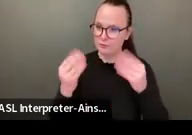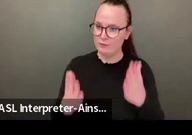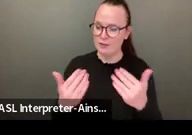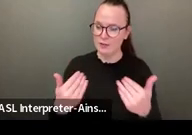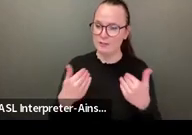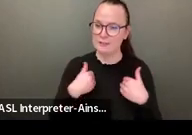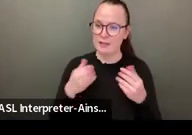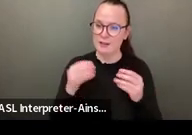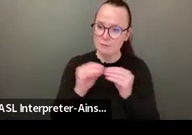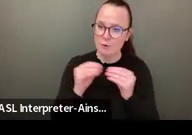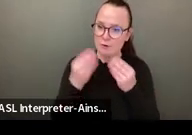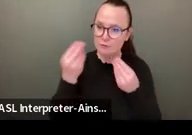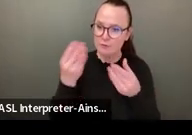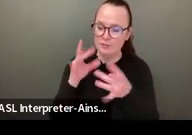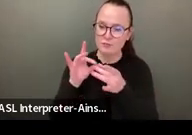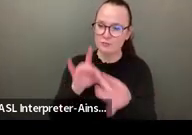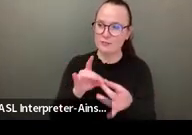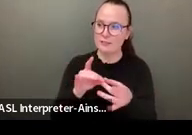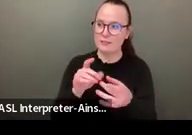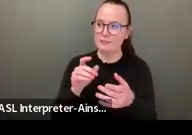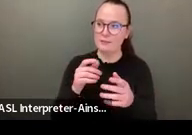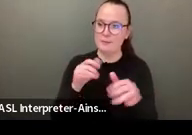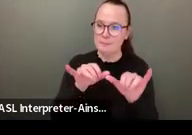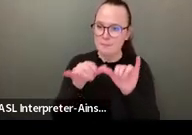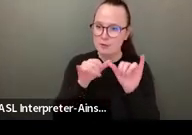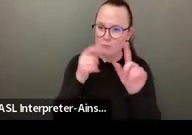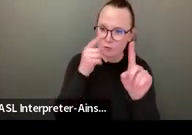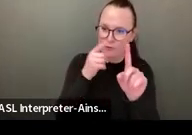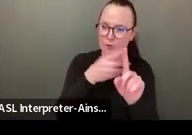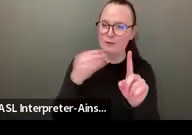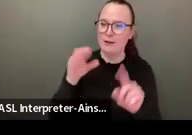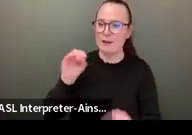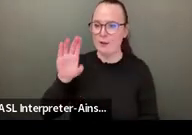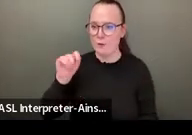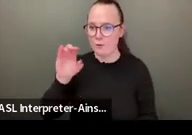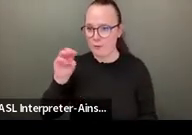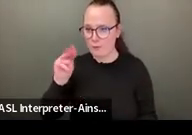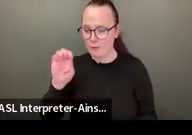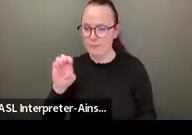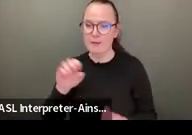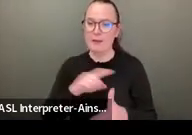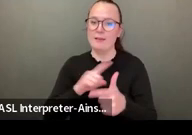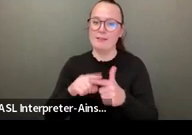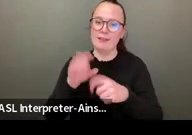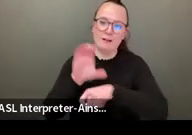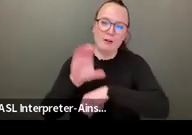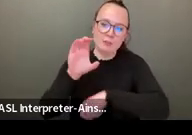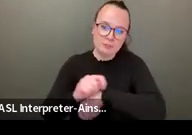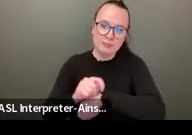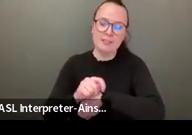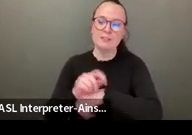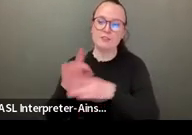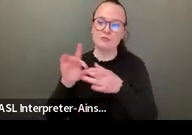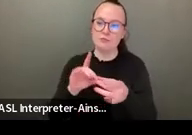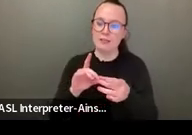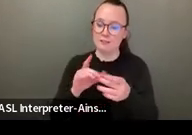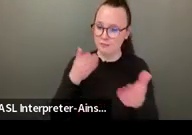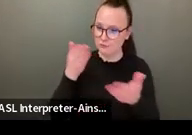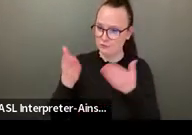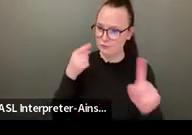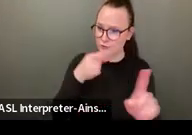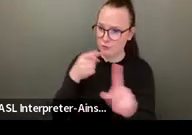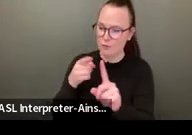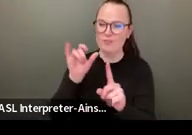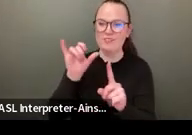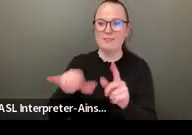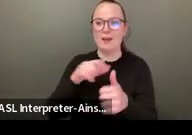avoiding outcomes. And then also talking about that consultation related service goals, that whole thing. So I know someone asked